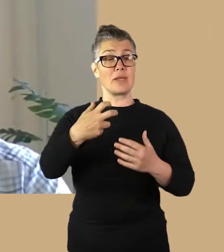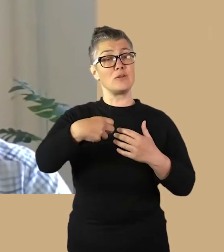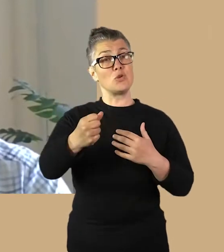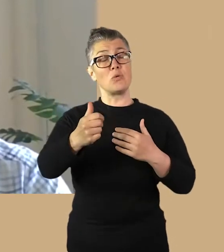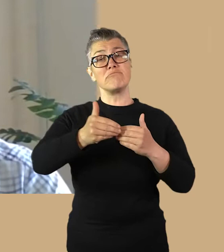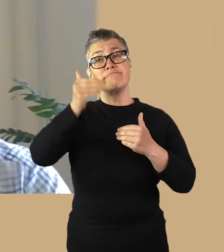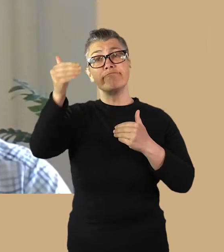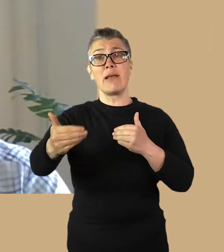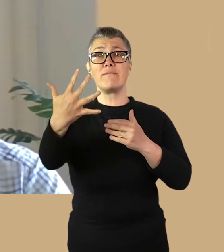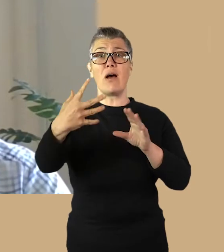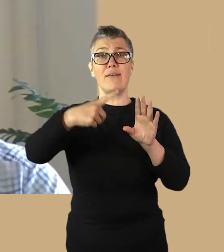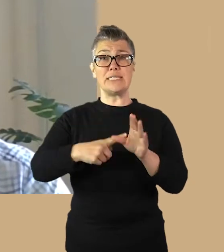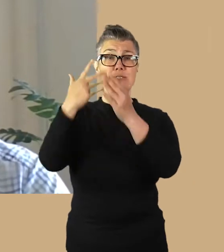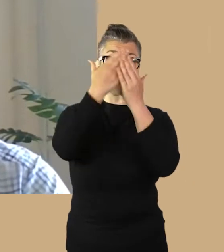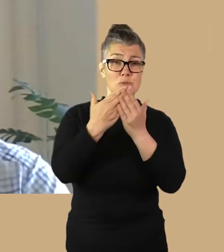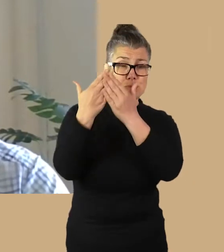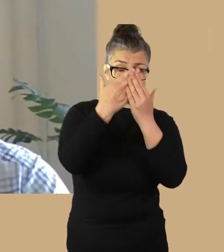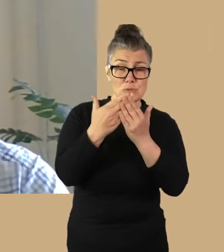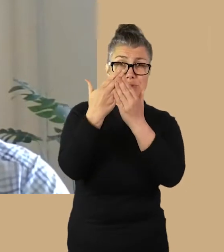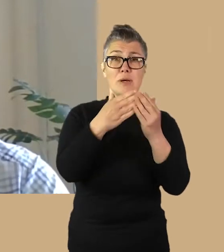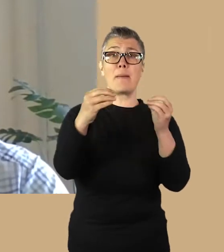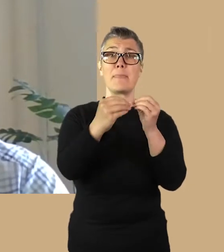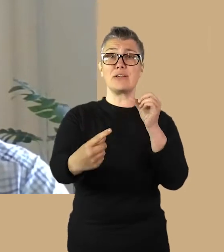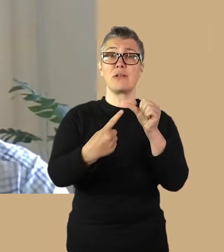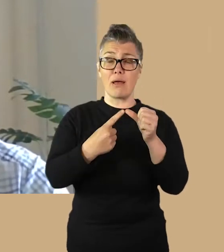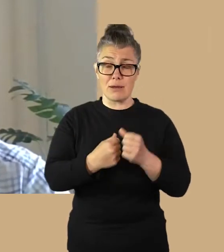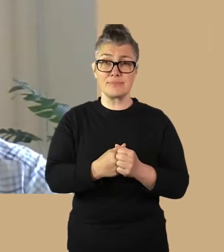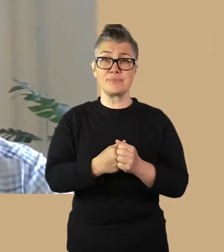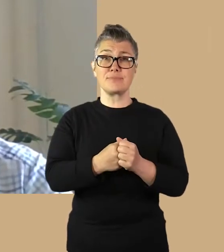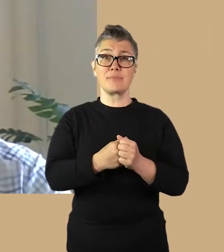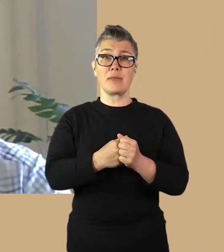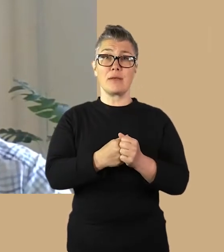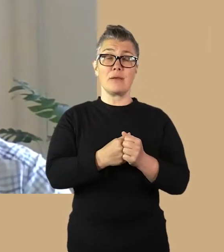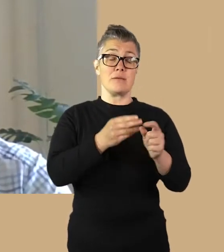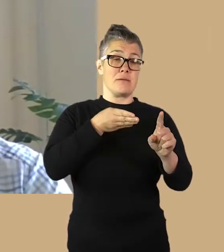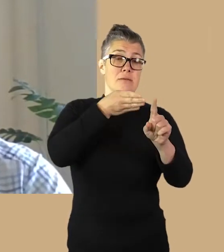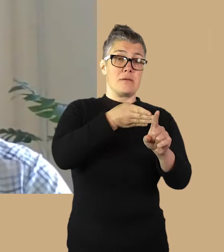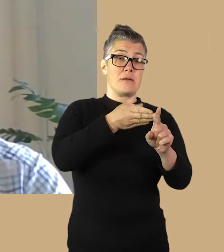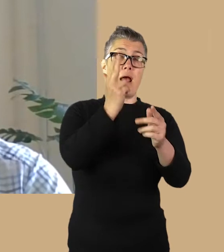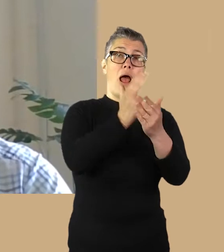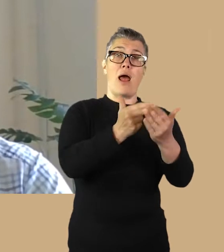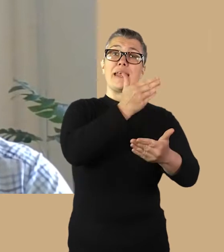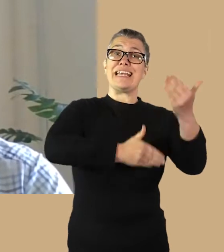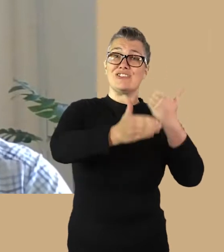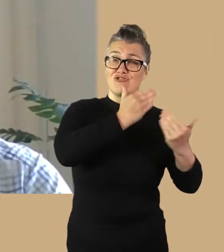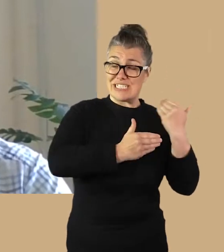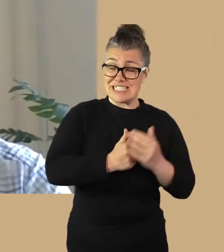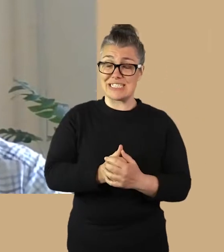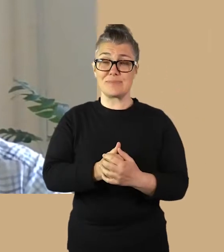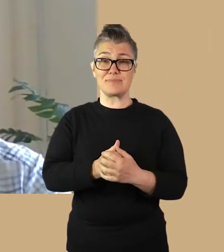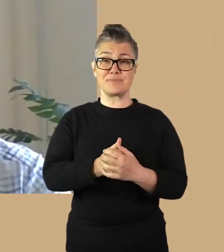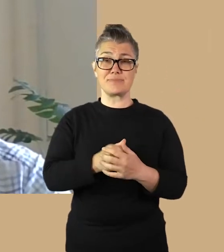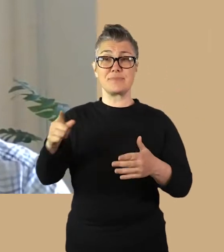almost 5 years to complete her 3-year Bachelor of Arts, majoring in Arts History and Theory and Asian